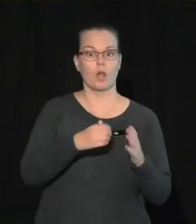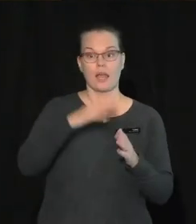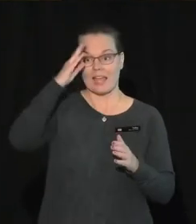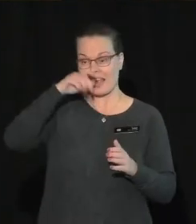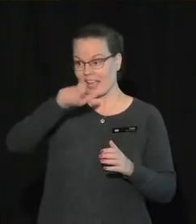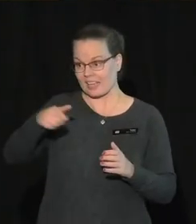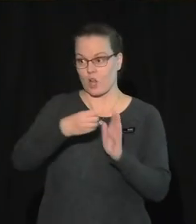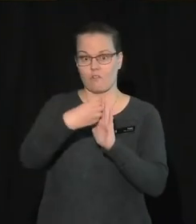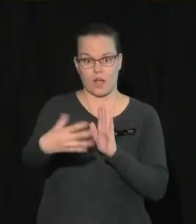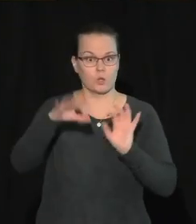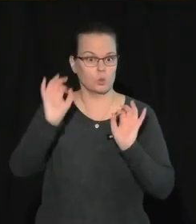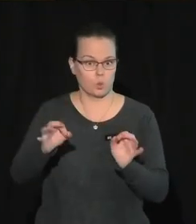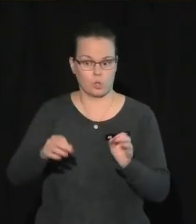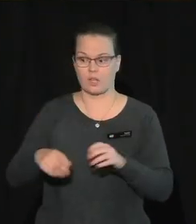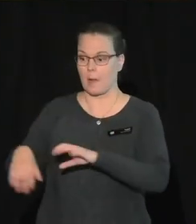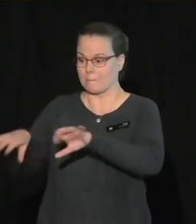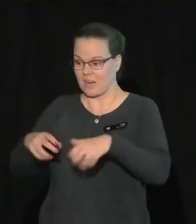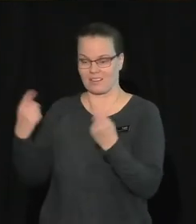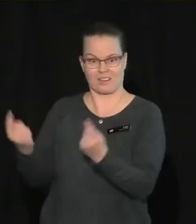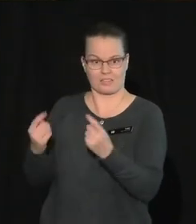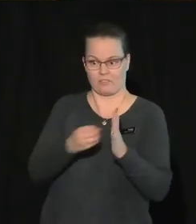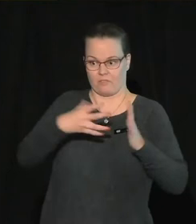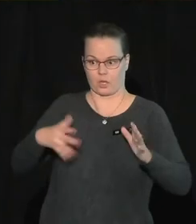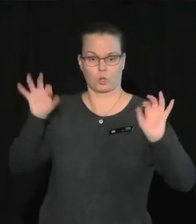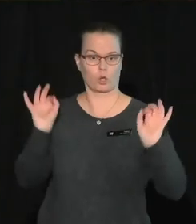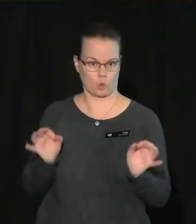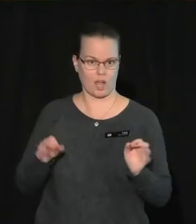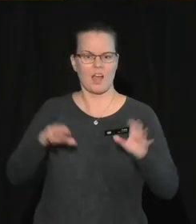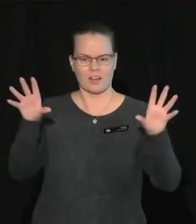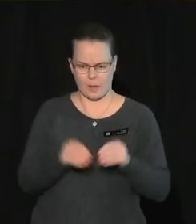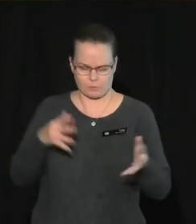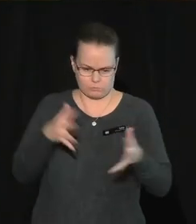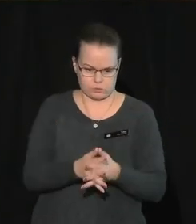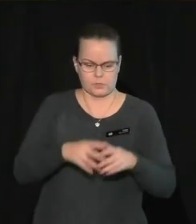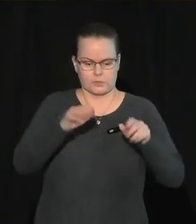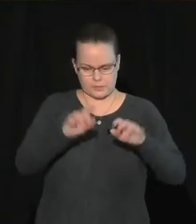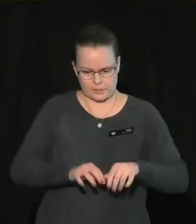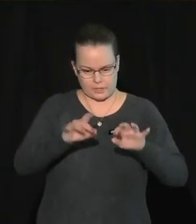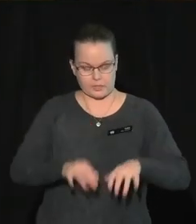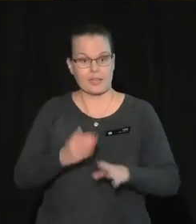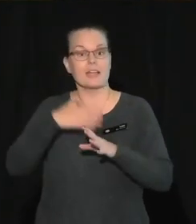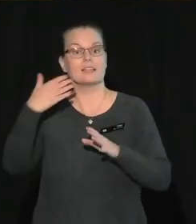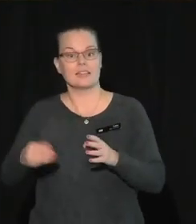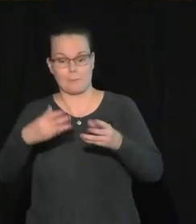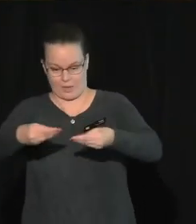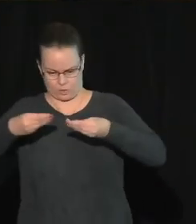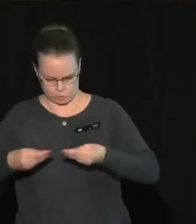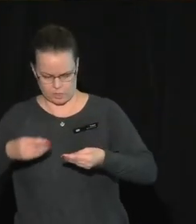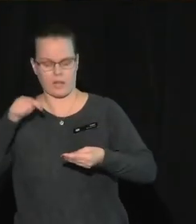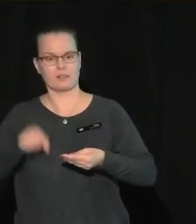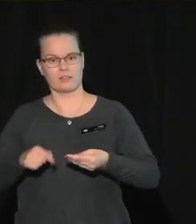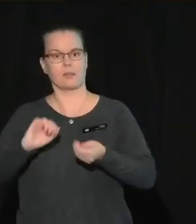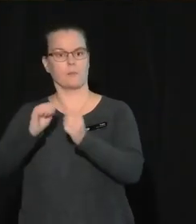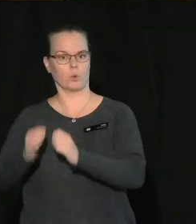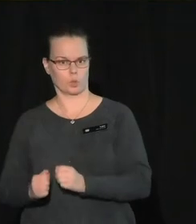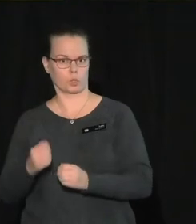with disabilities, and then we would be able to propose other measures if needed. The directive is